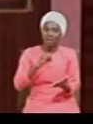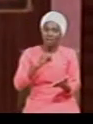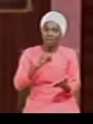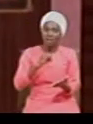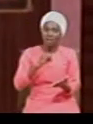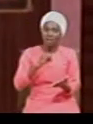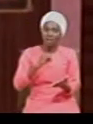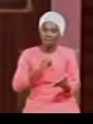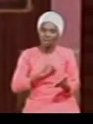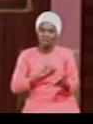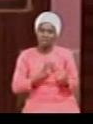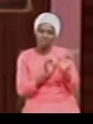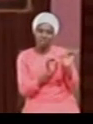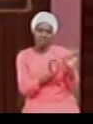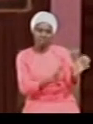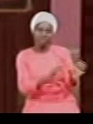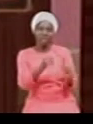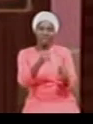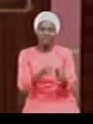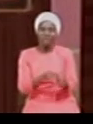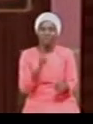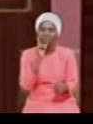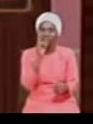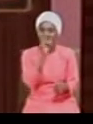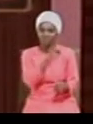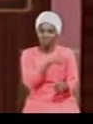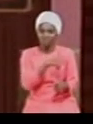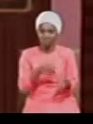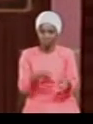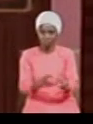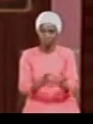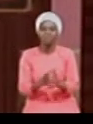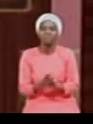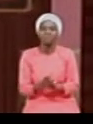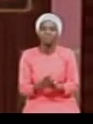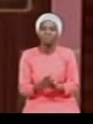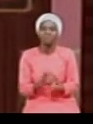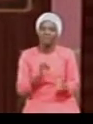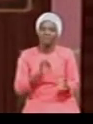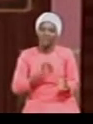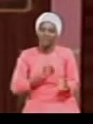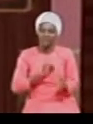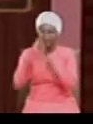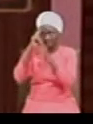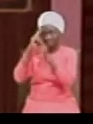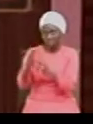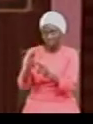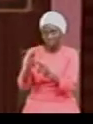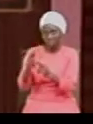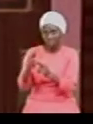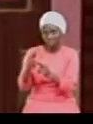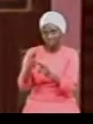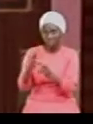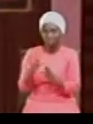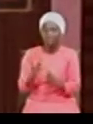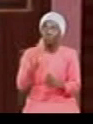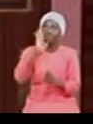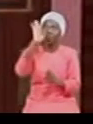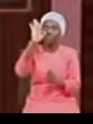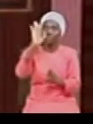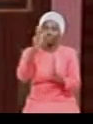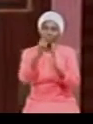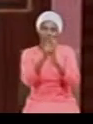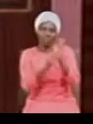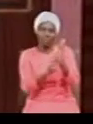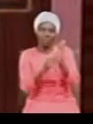I hate every false way. I esteem your